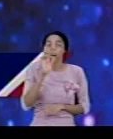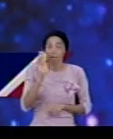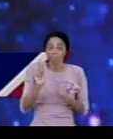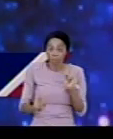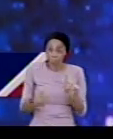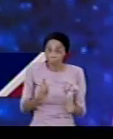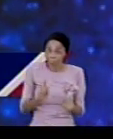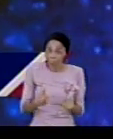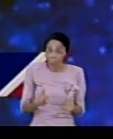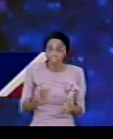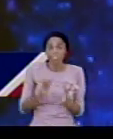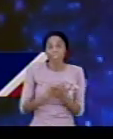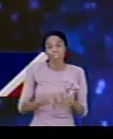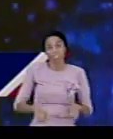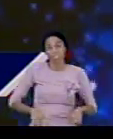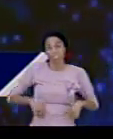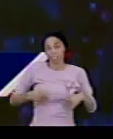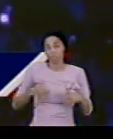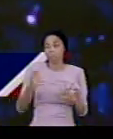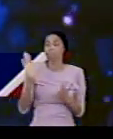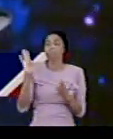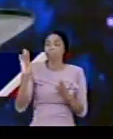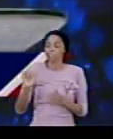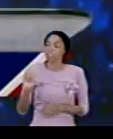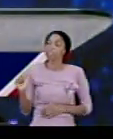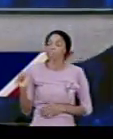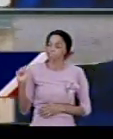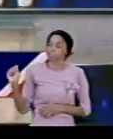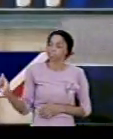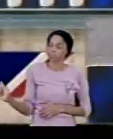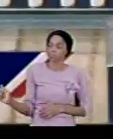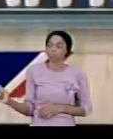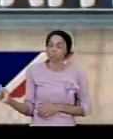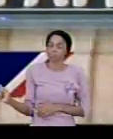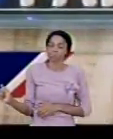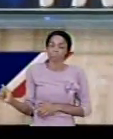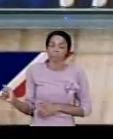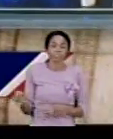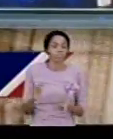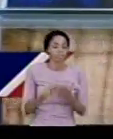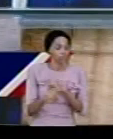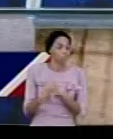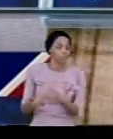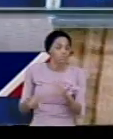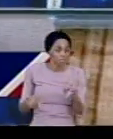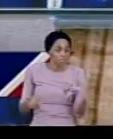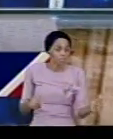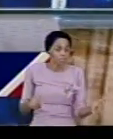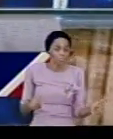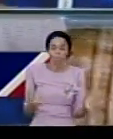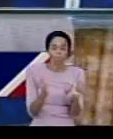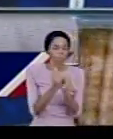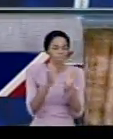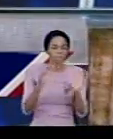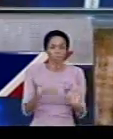live by themselves, to themselves,